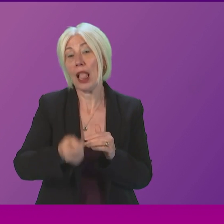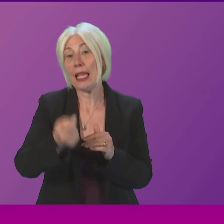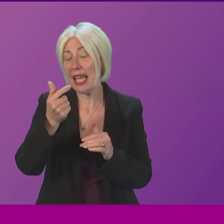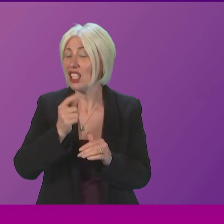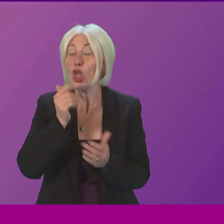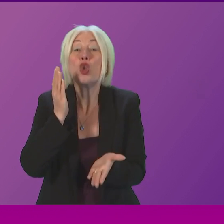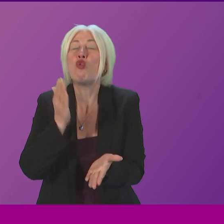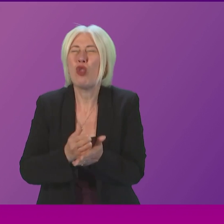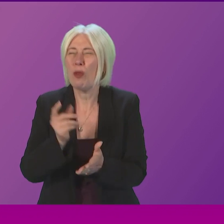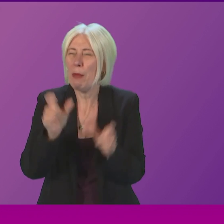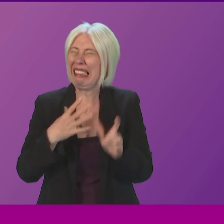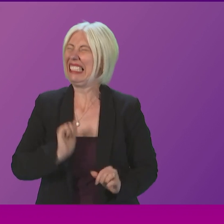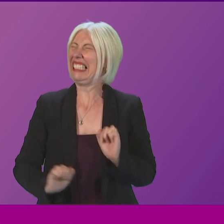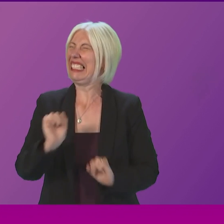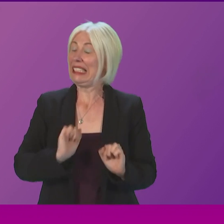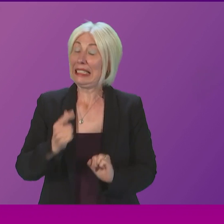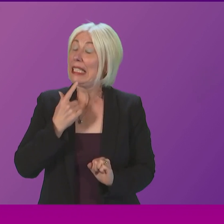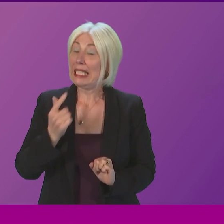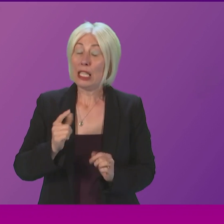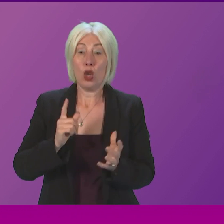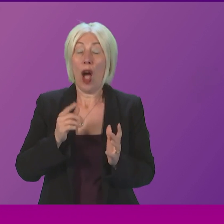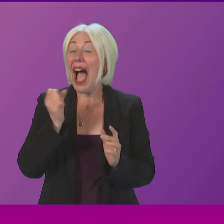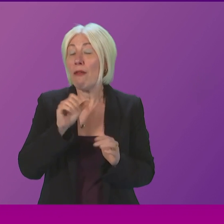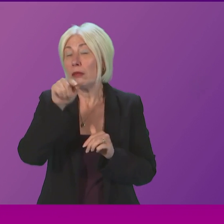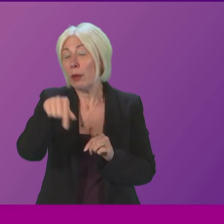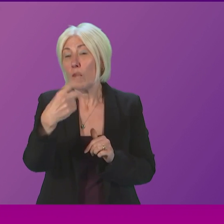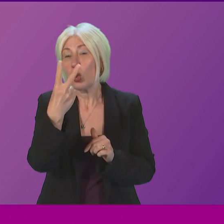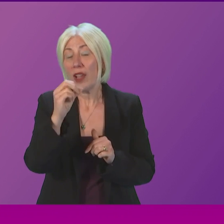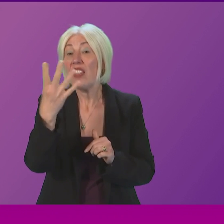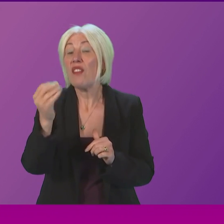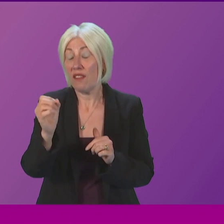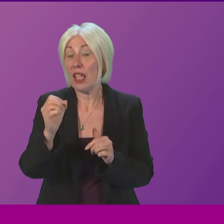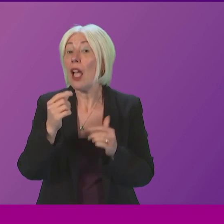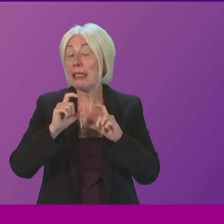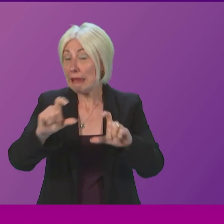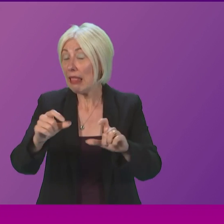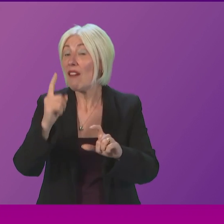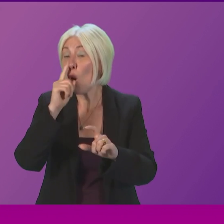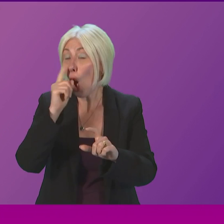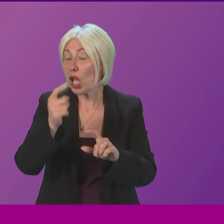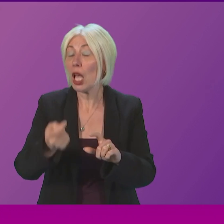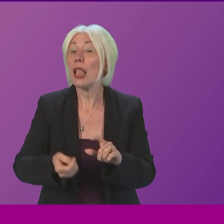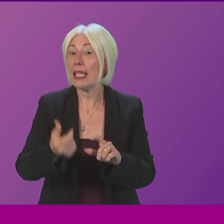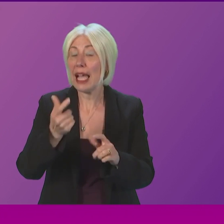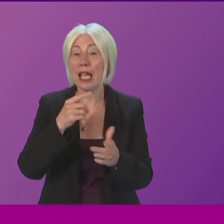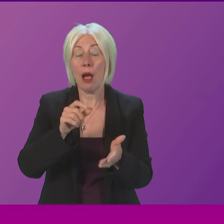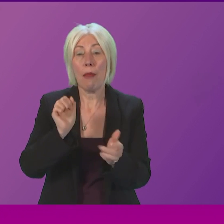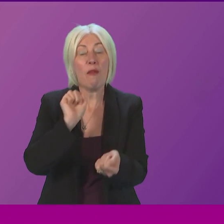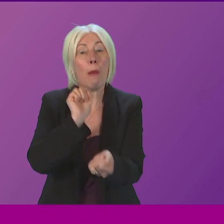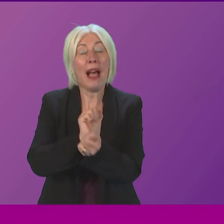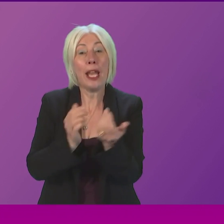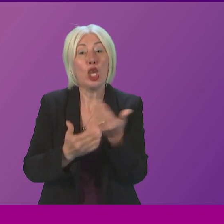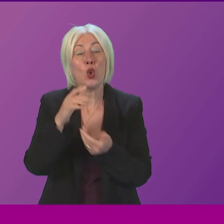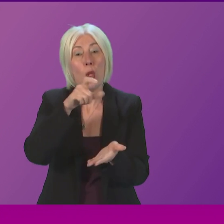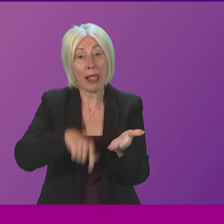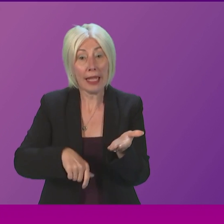some is that the UK is still going to need oil and gas until 2050 and beyond, and a ban on new licences ignores